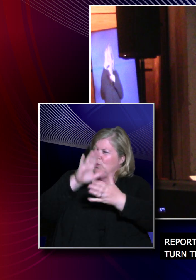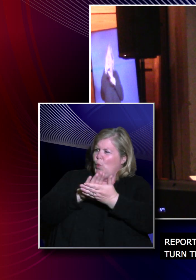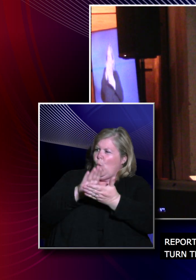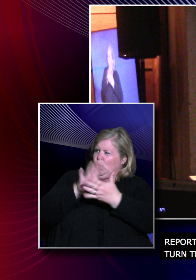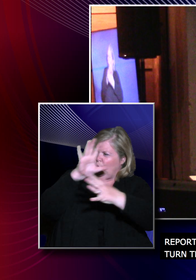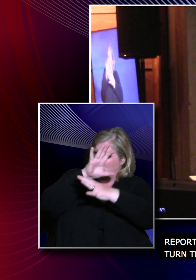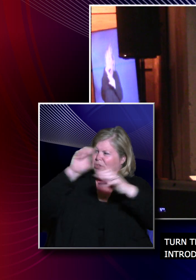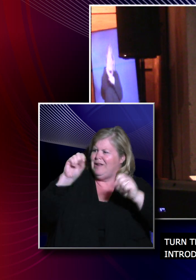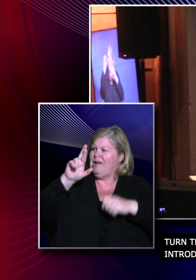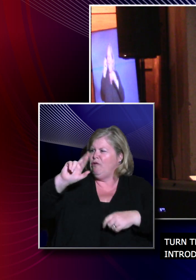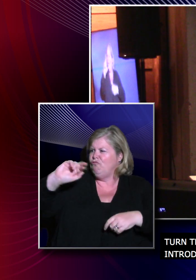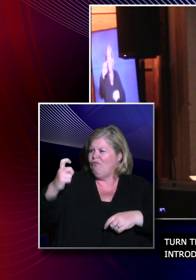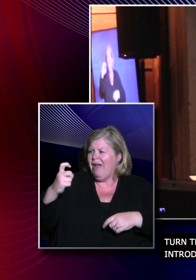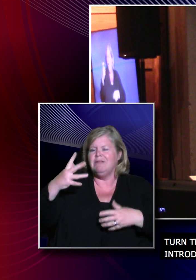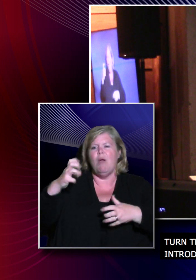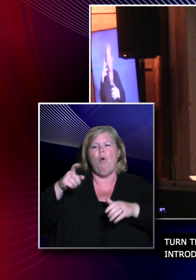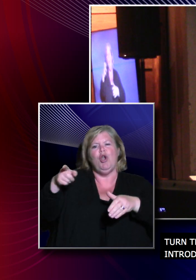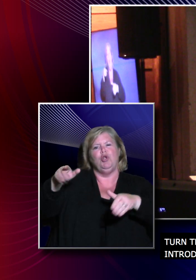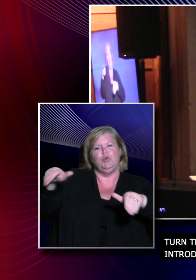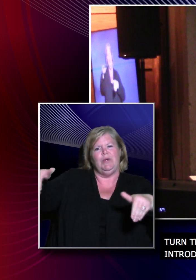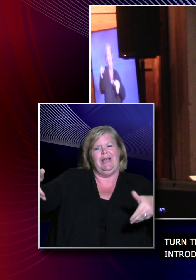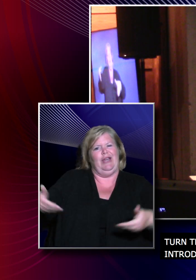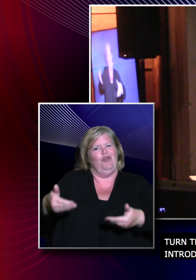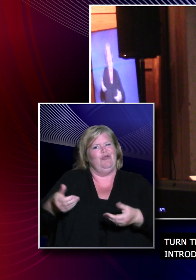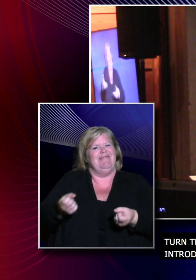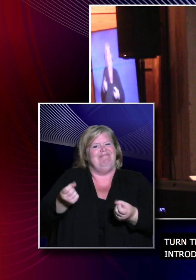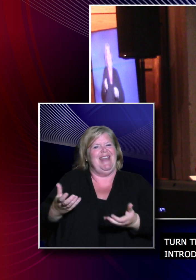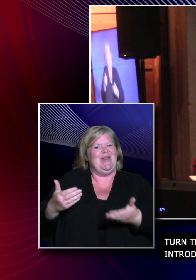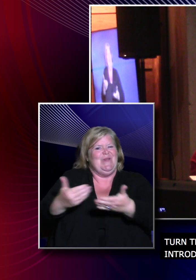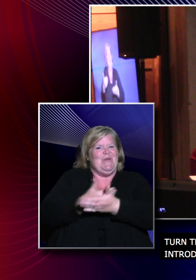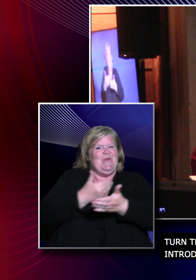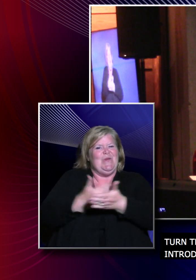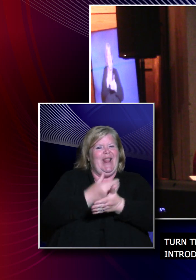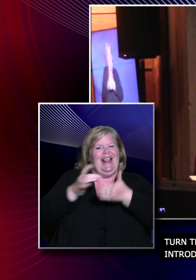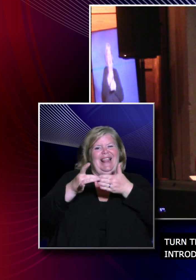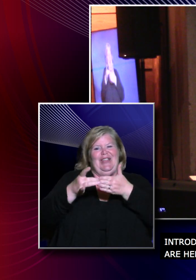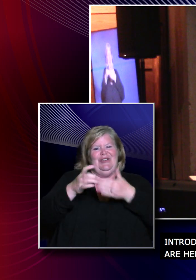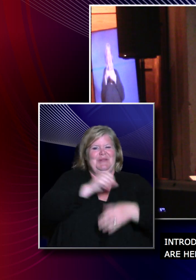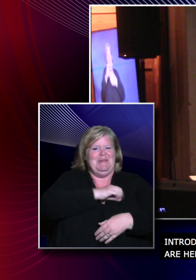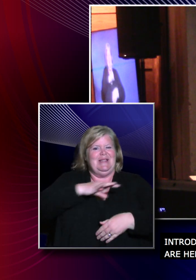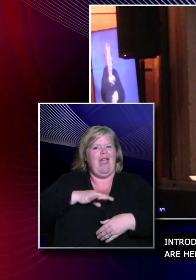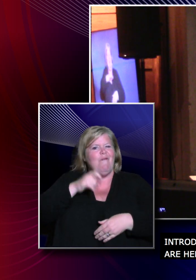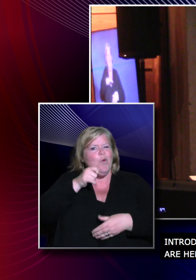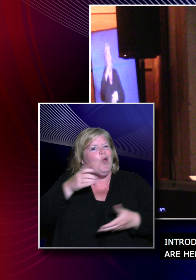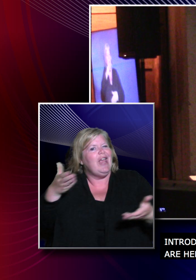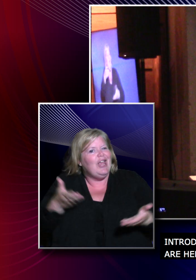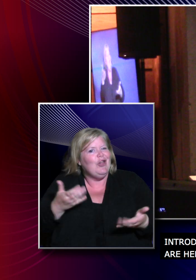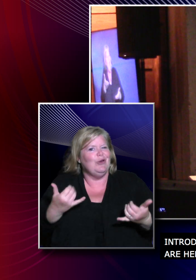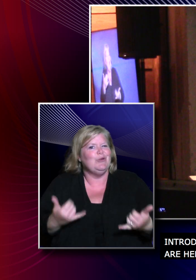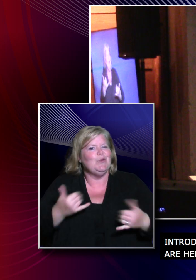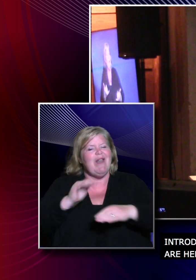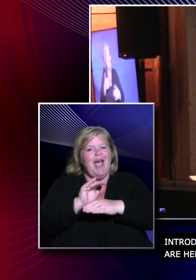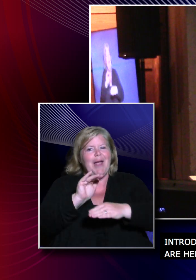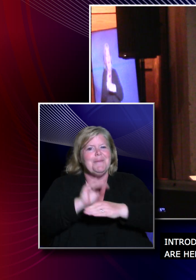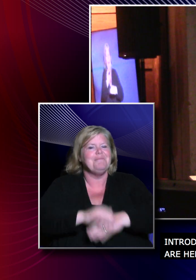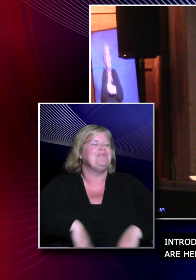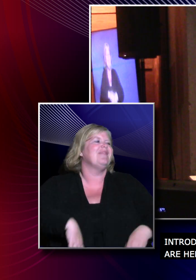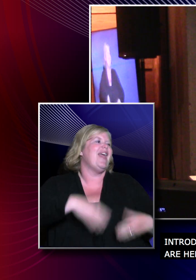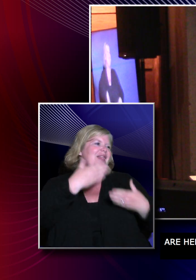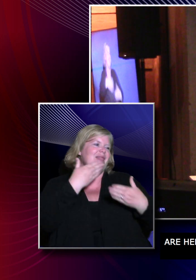introduce a number of our new leadership staff who are here in the audience. Thank you. Thank you very